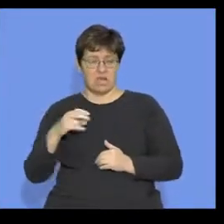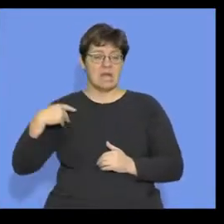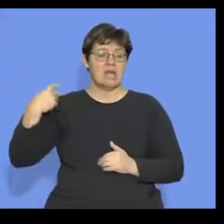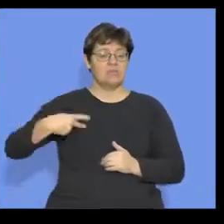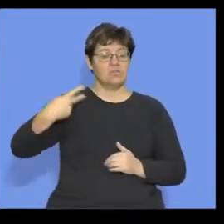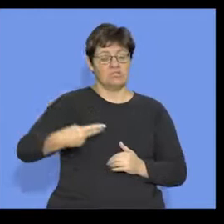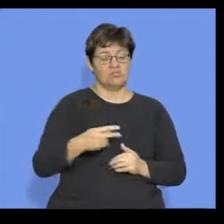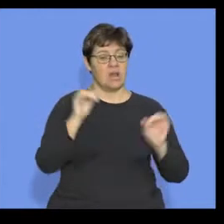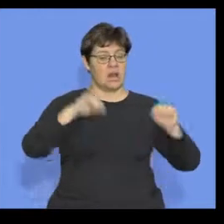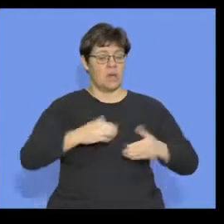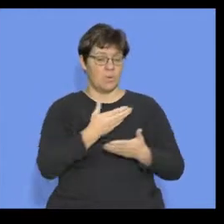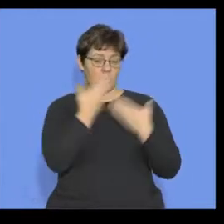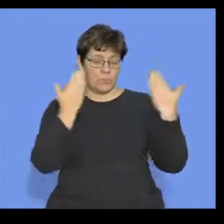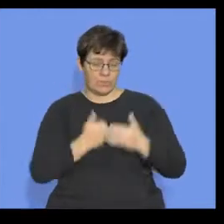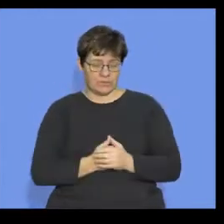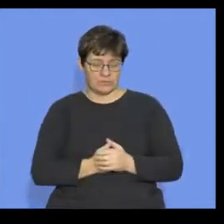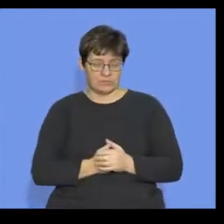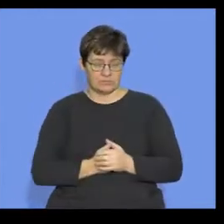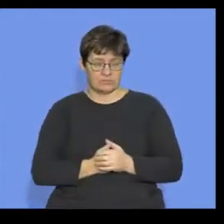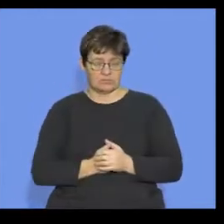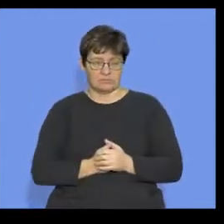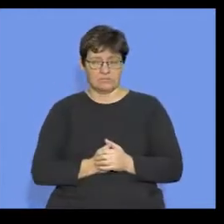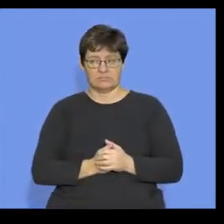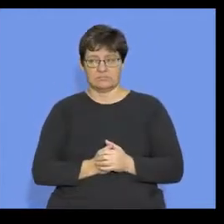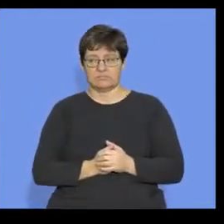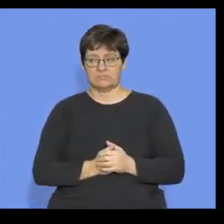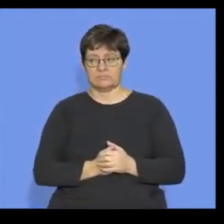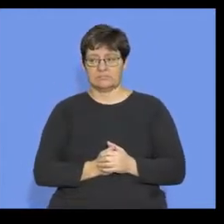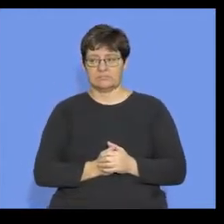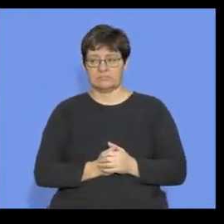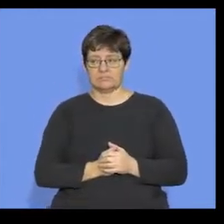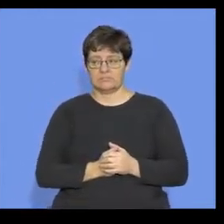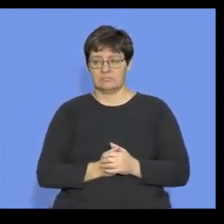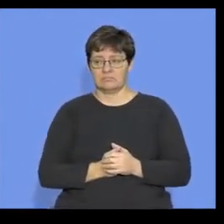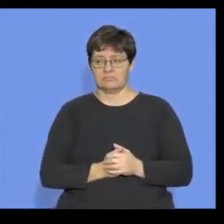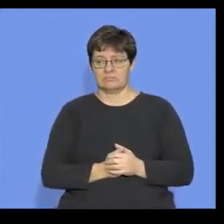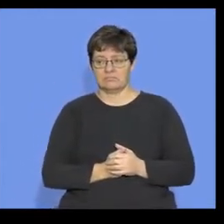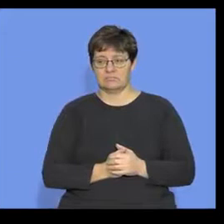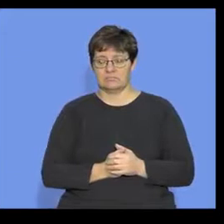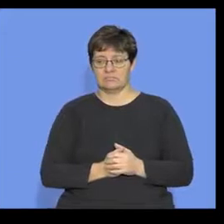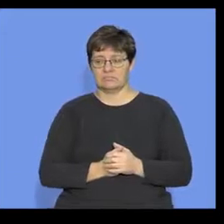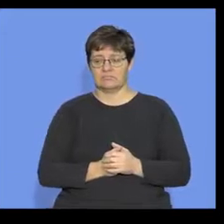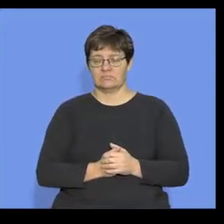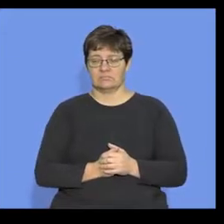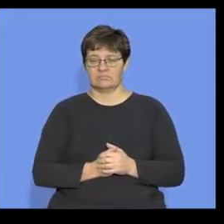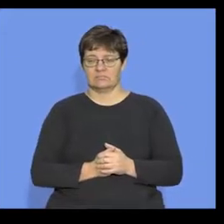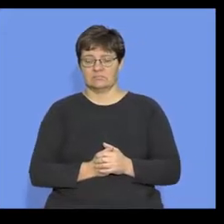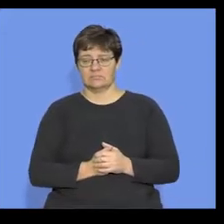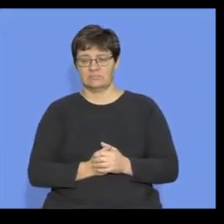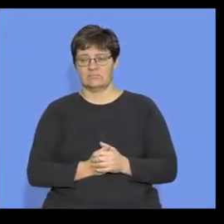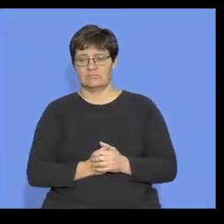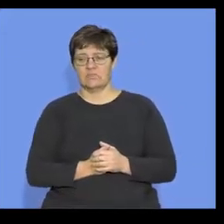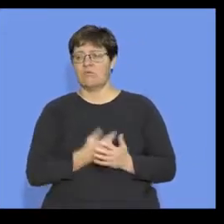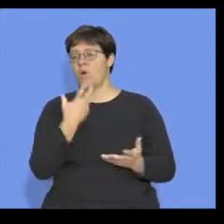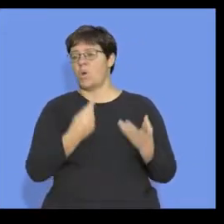allowed, okay? So we have to start a code of greater than is not allowed. So we